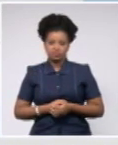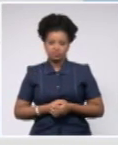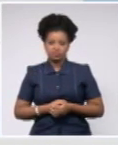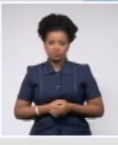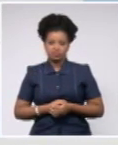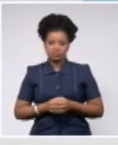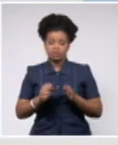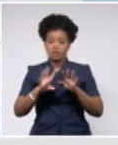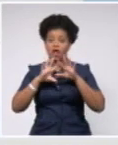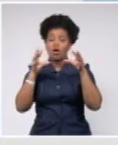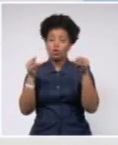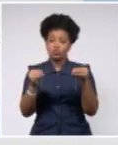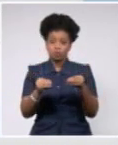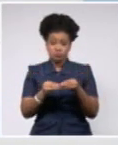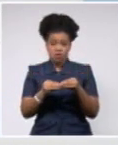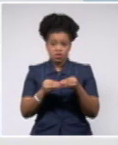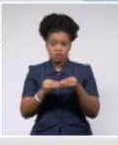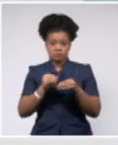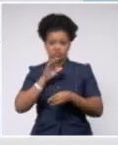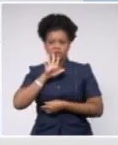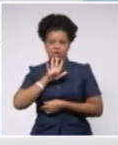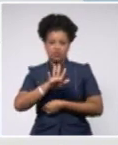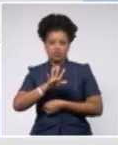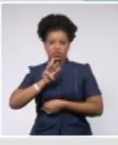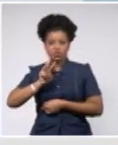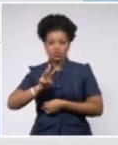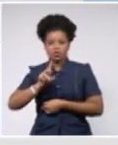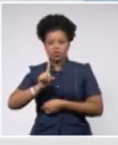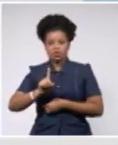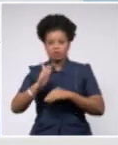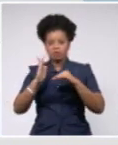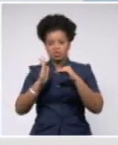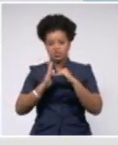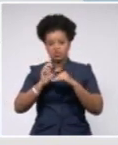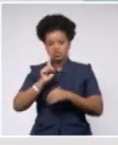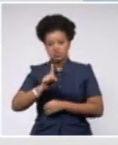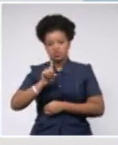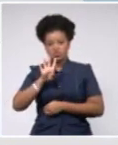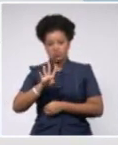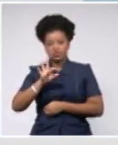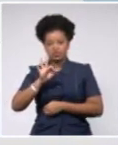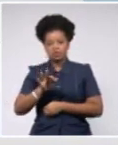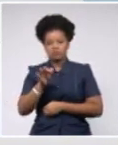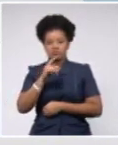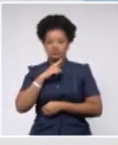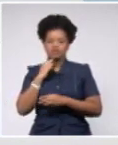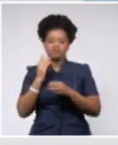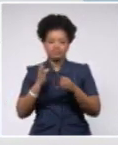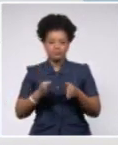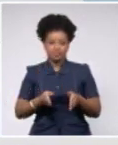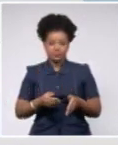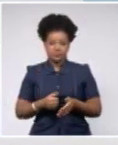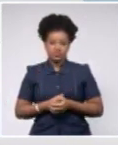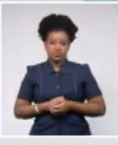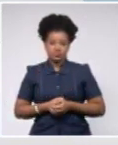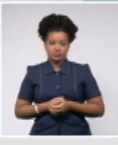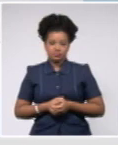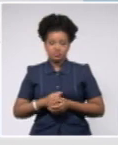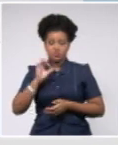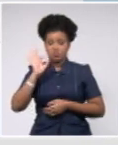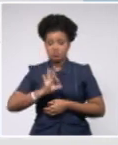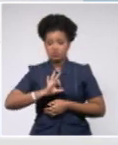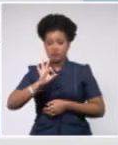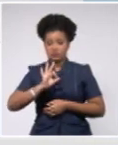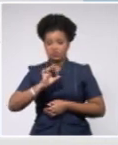2,644 people died of COVID-19 in the Americas yesterday, for a regional death toll of